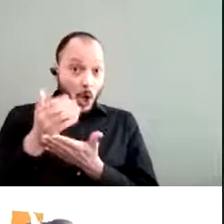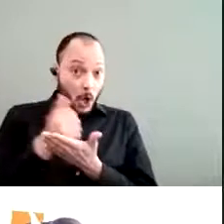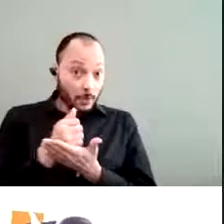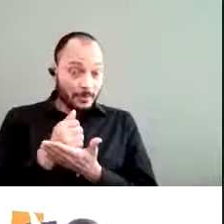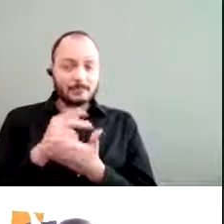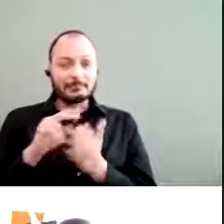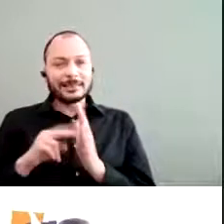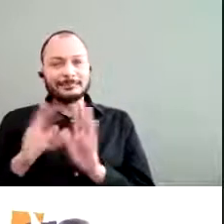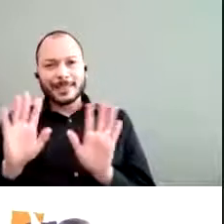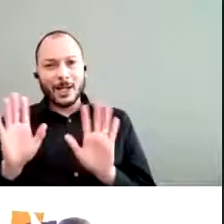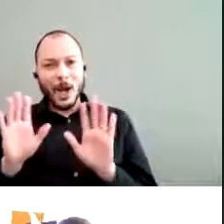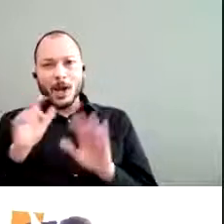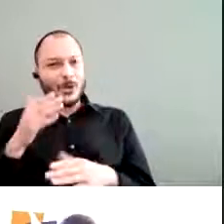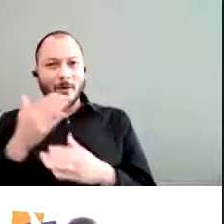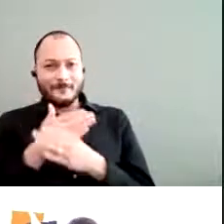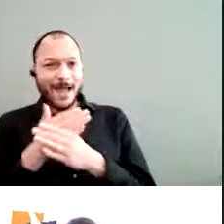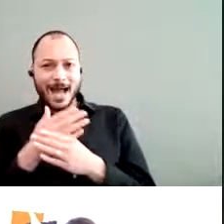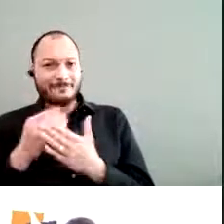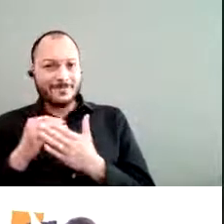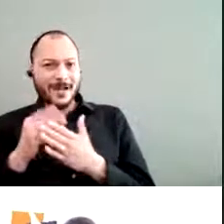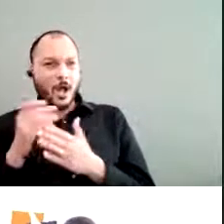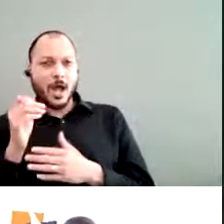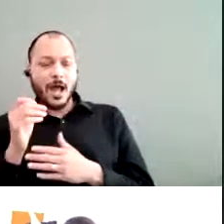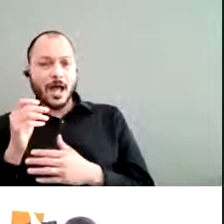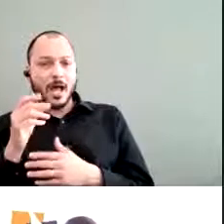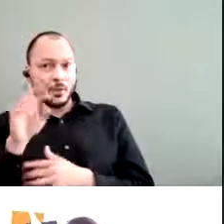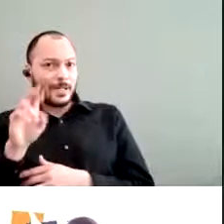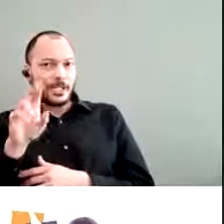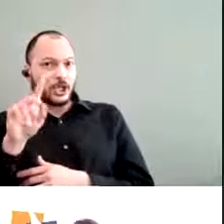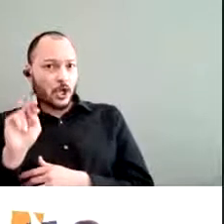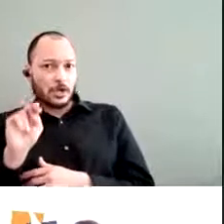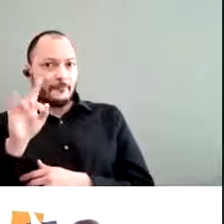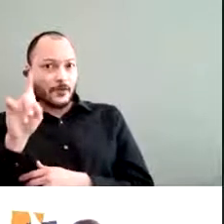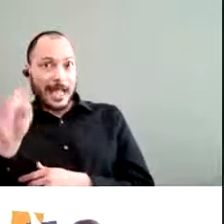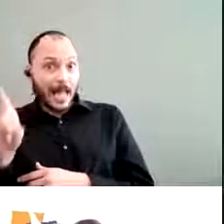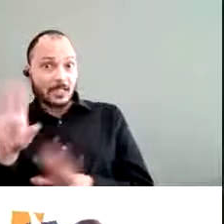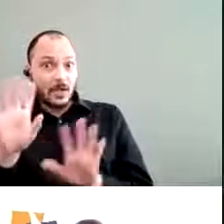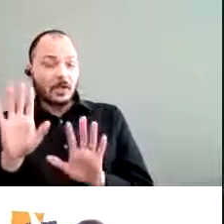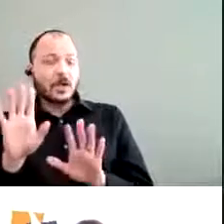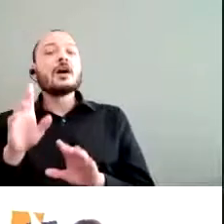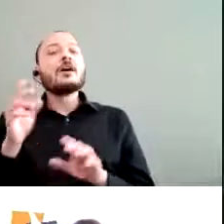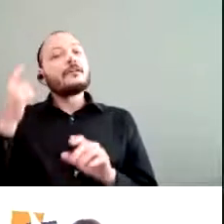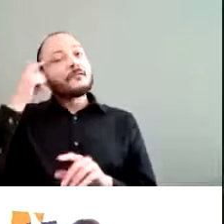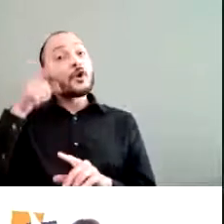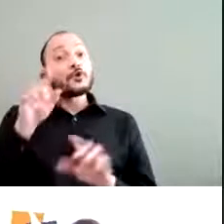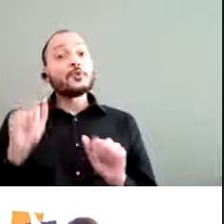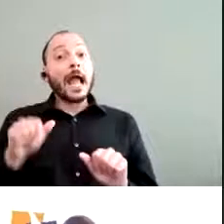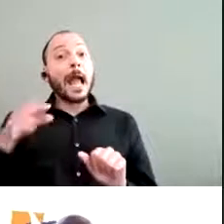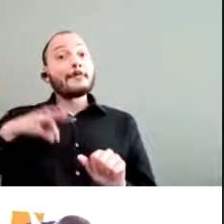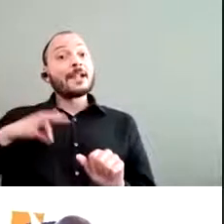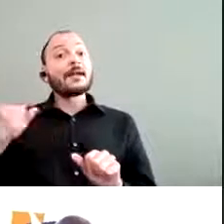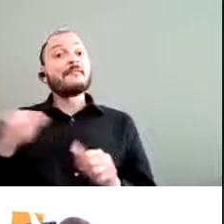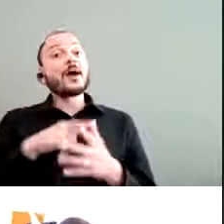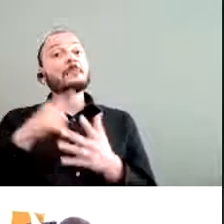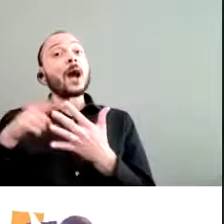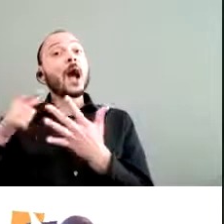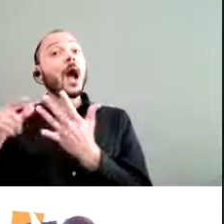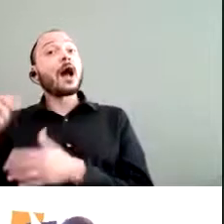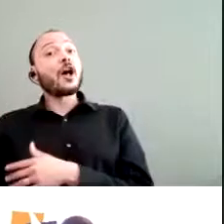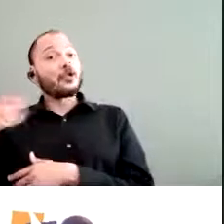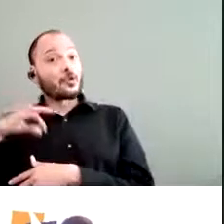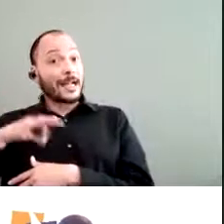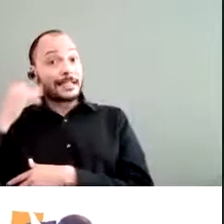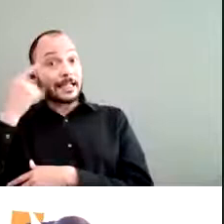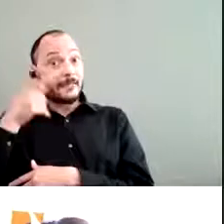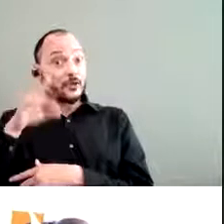okay, don't file a return, because you could benefit from other credits if you file the return. So if you